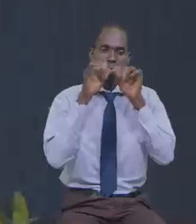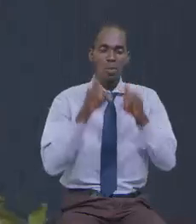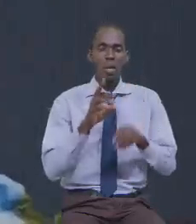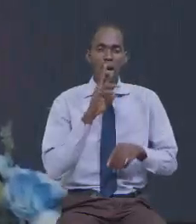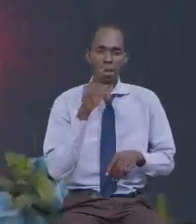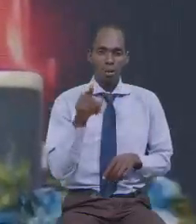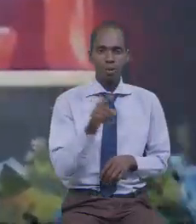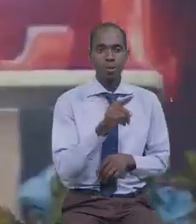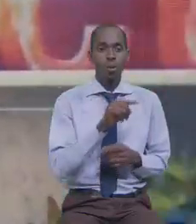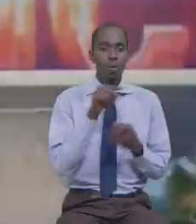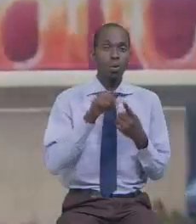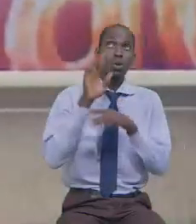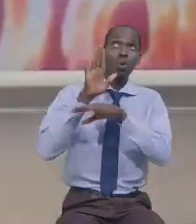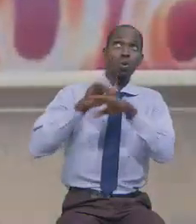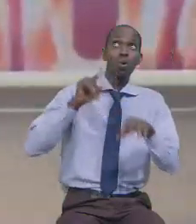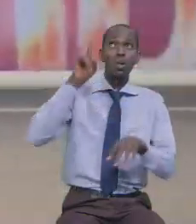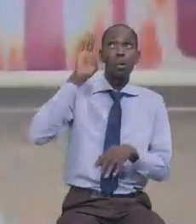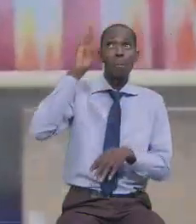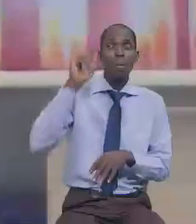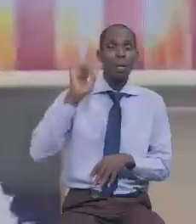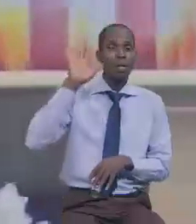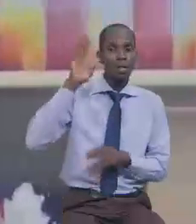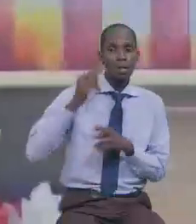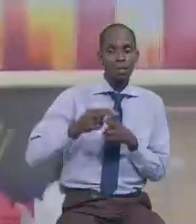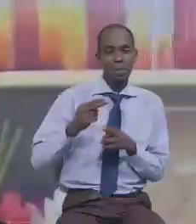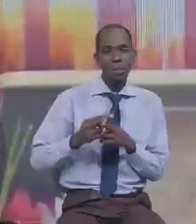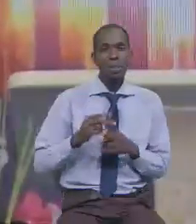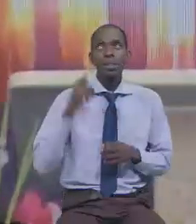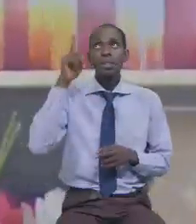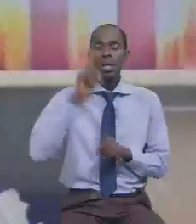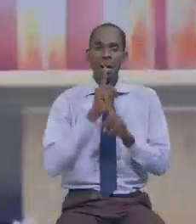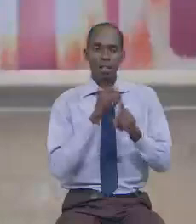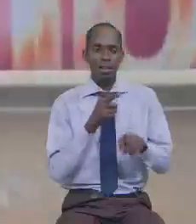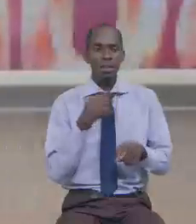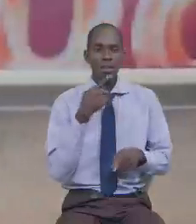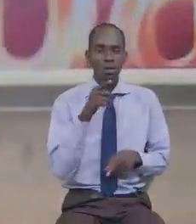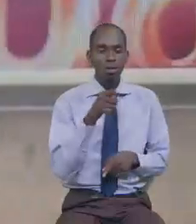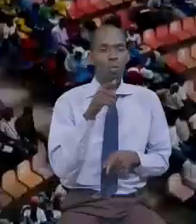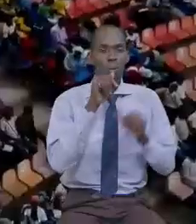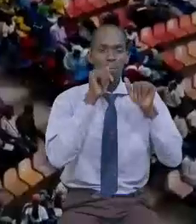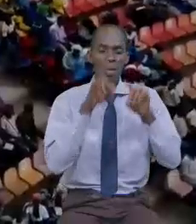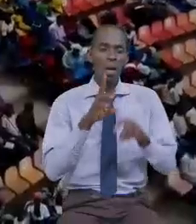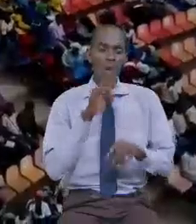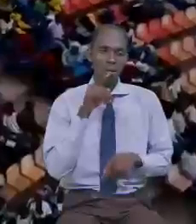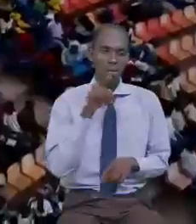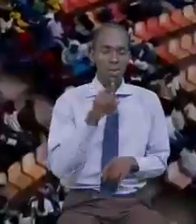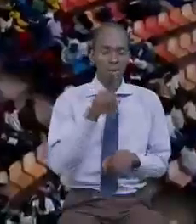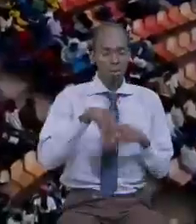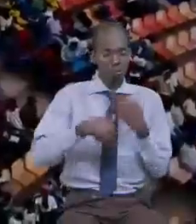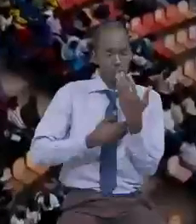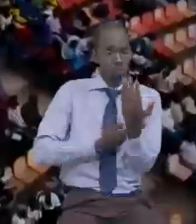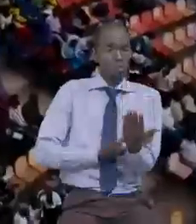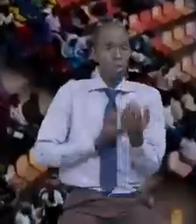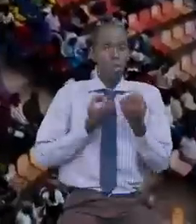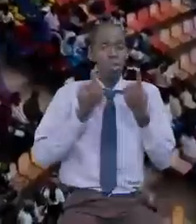you call him by his name, he says, blessed art thou. You wake up in the morning, or you are going in the